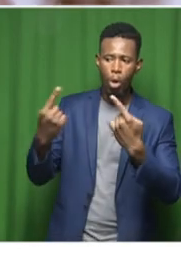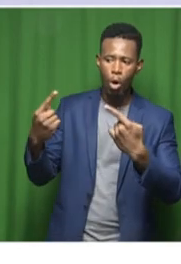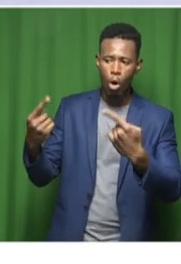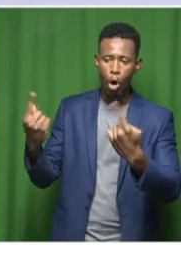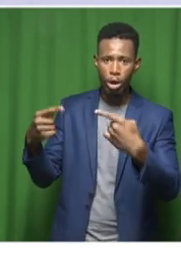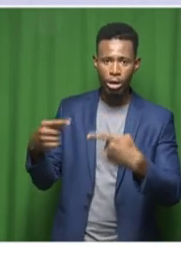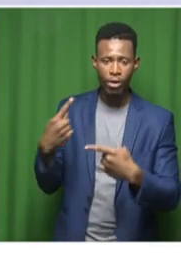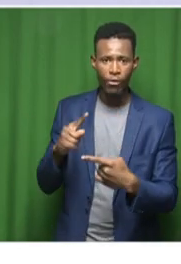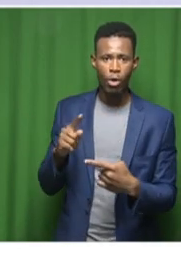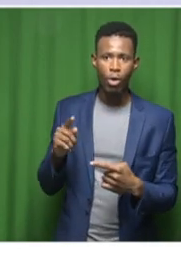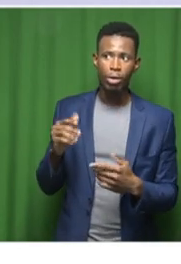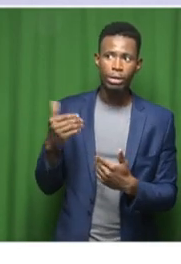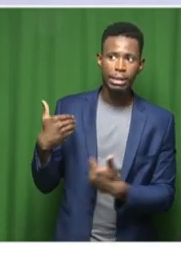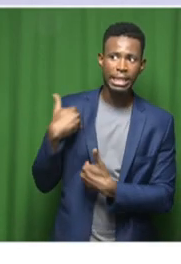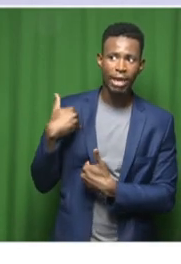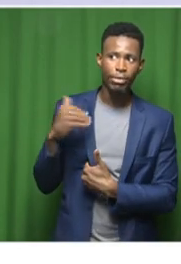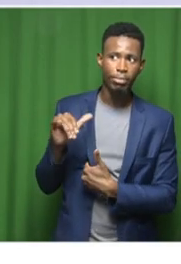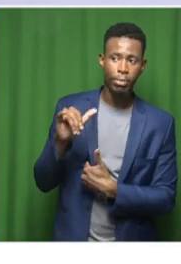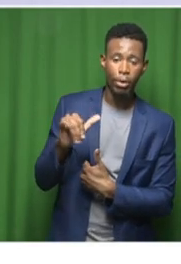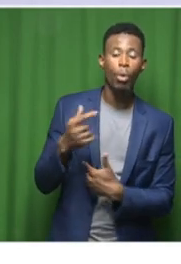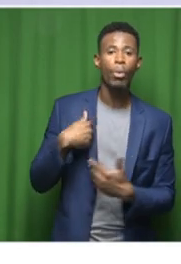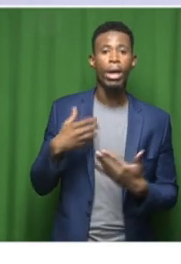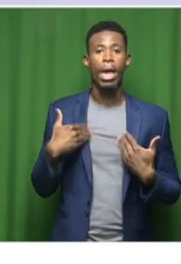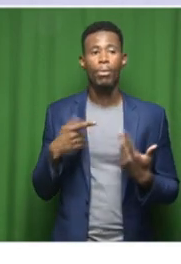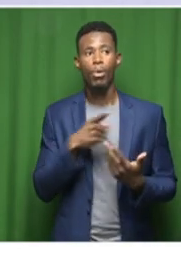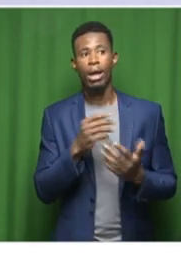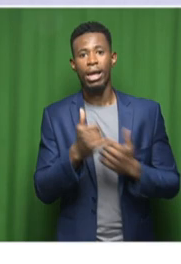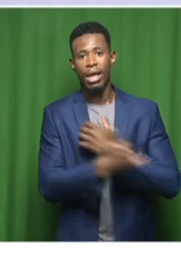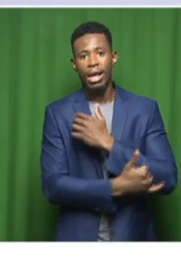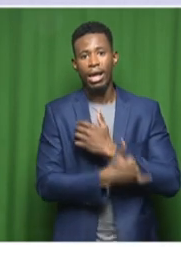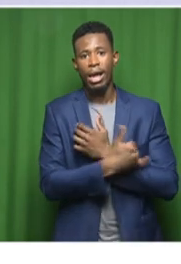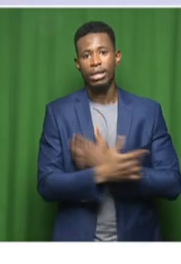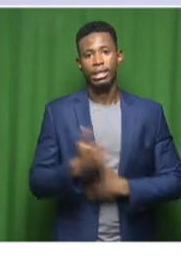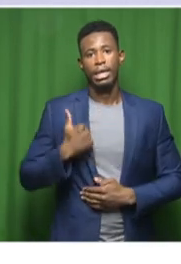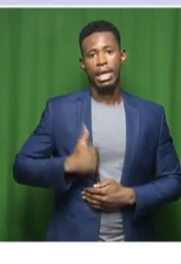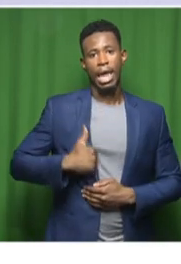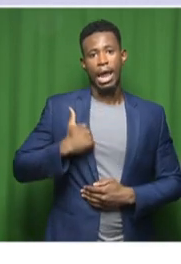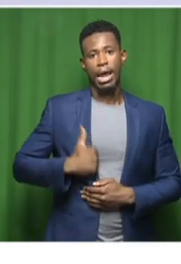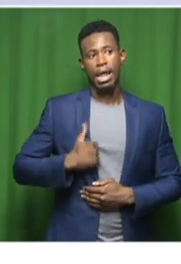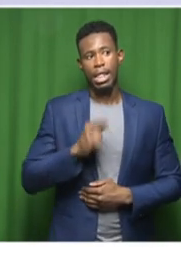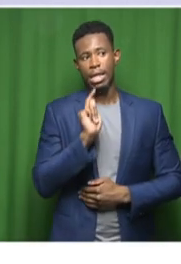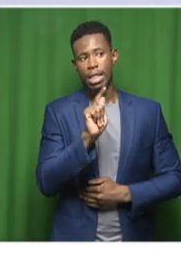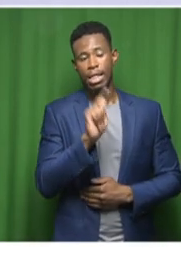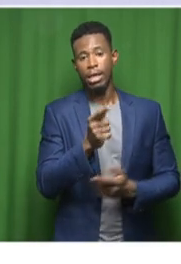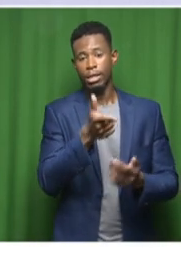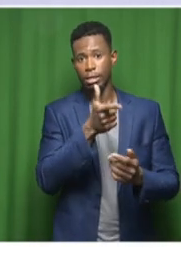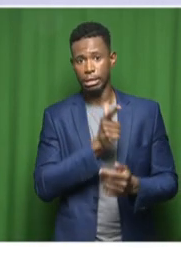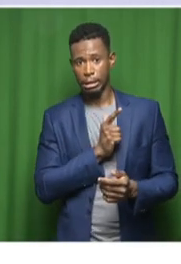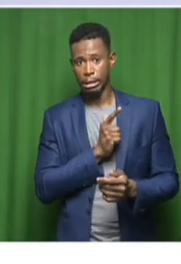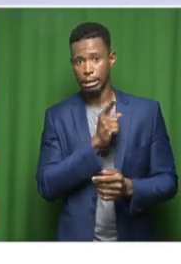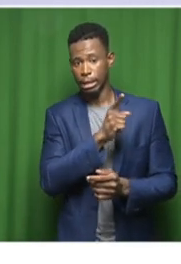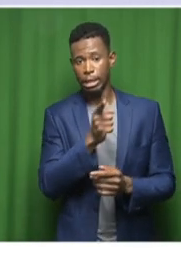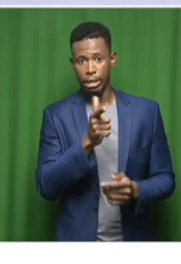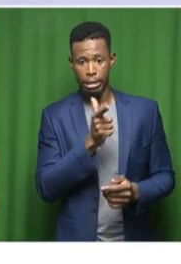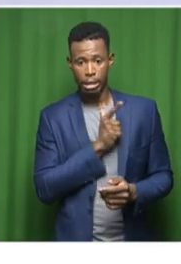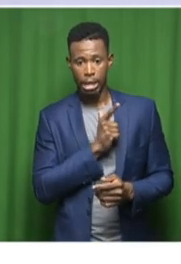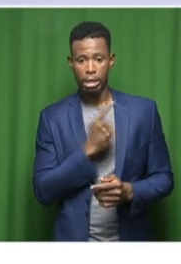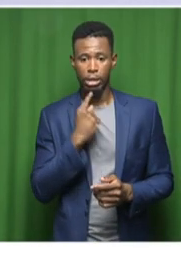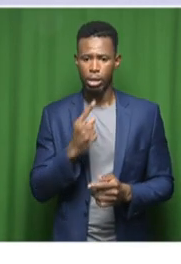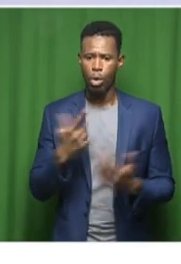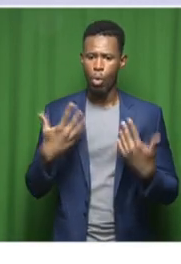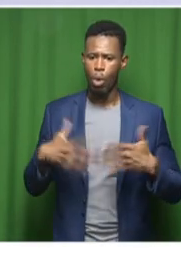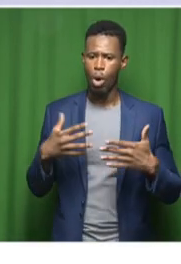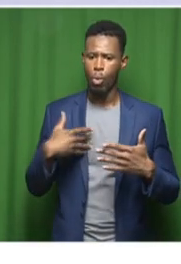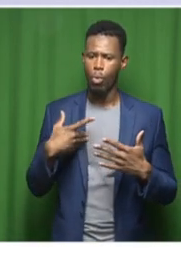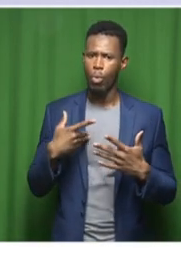And we're very happy when we're in Canada to be informed by ICAO that we've not, in fact, we've managed